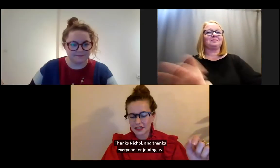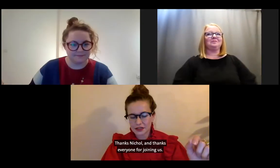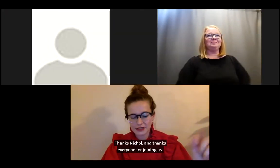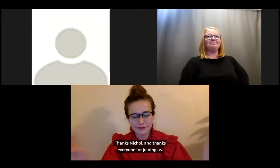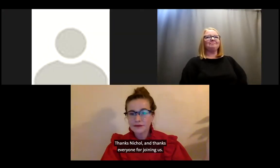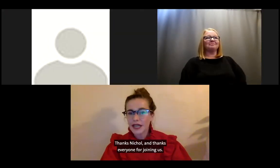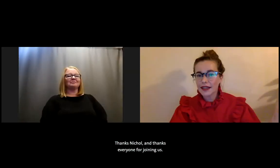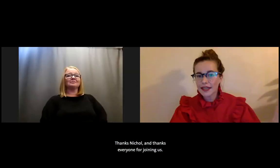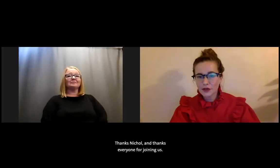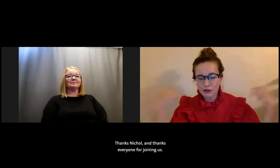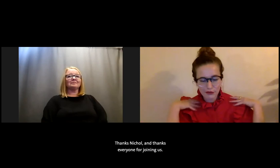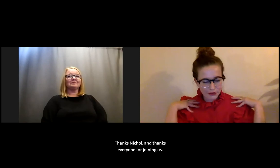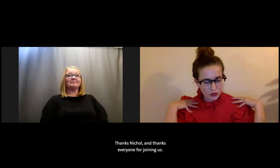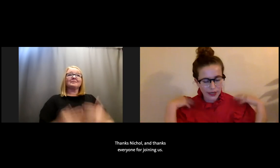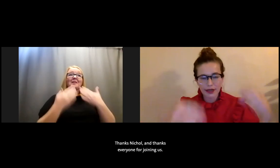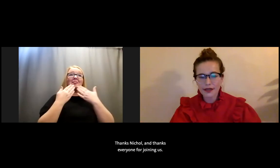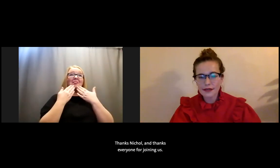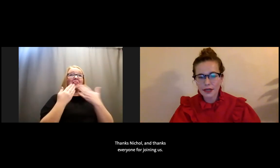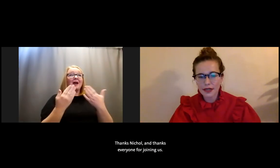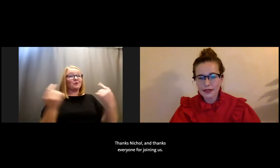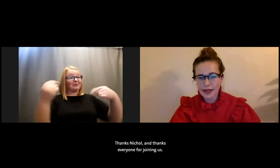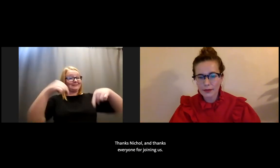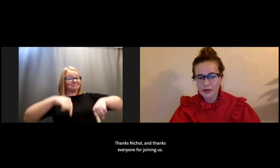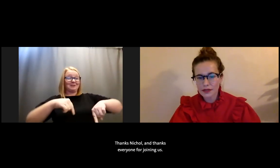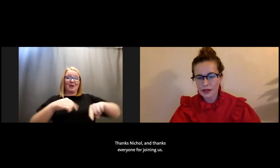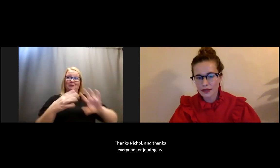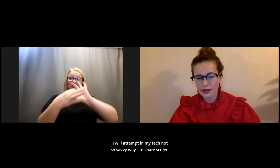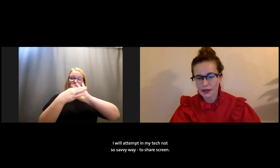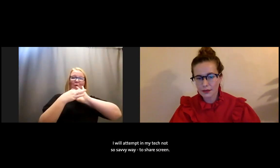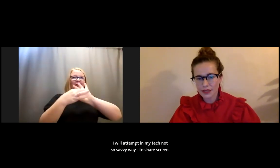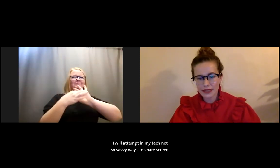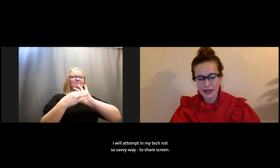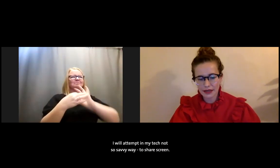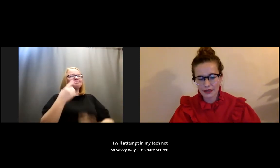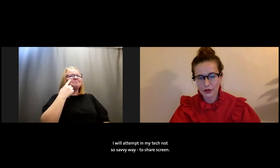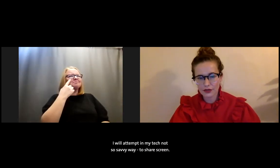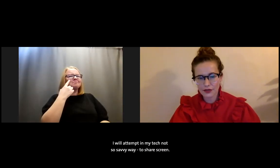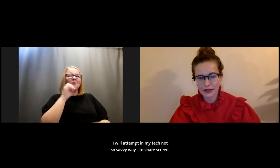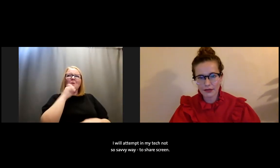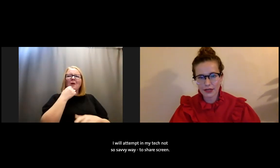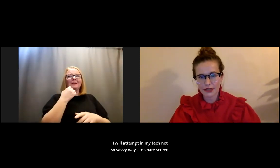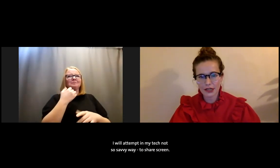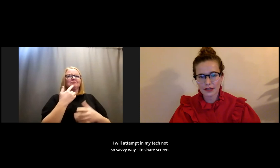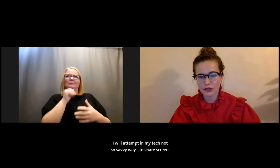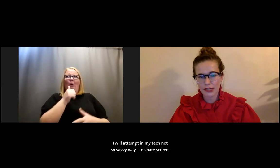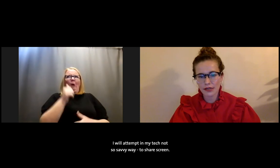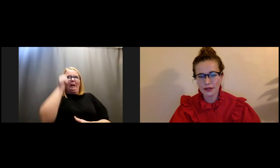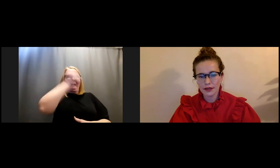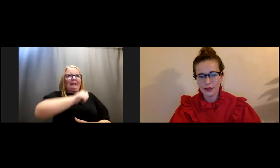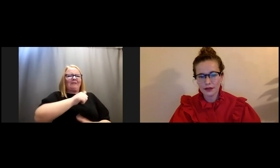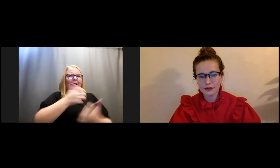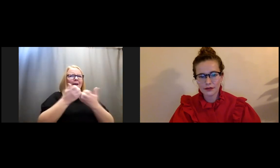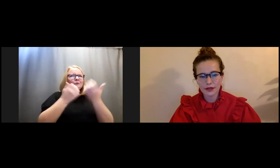Thanks, Nicole. And thank you everyone for joining us. I'm going to attempt in my tech not so savvy way to share